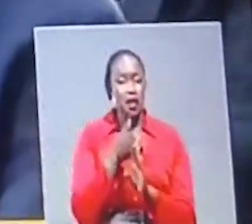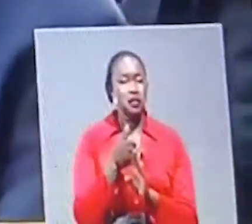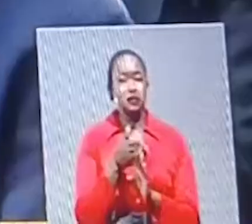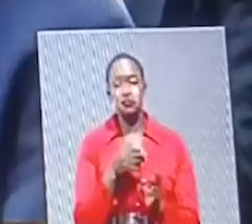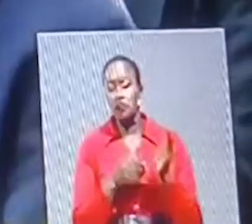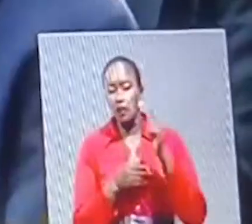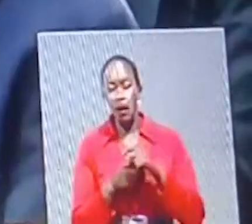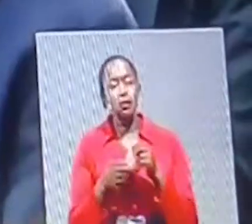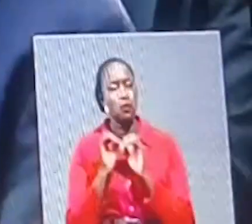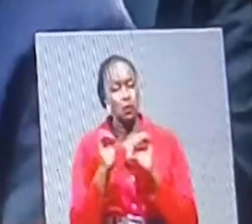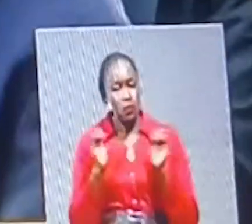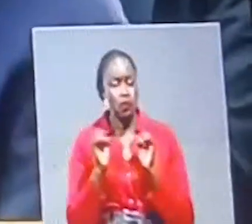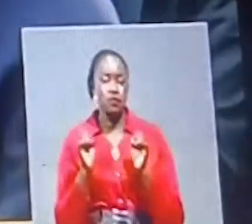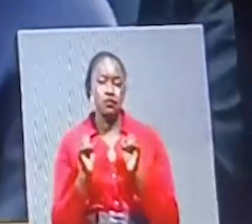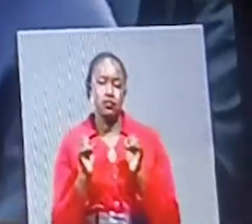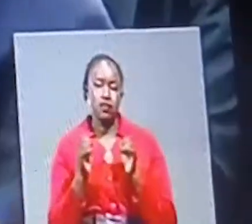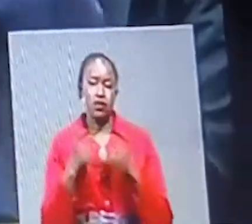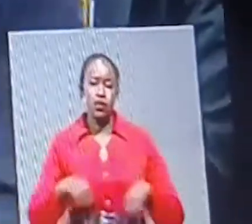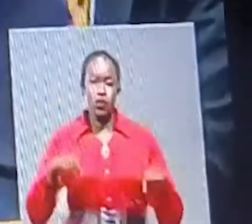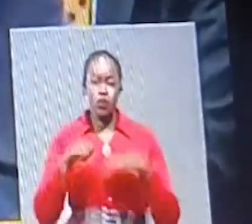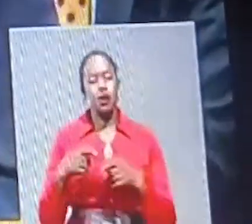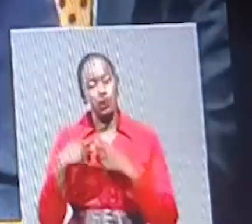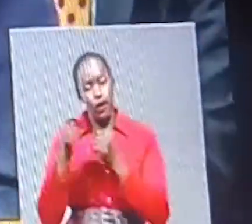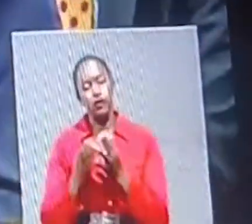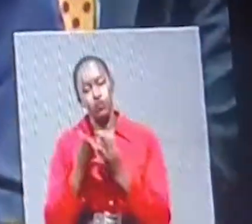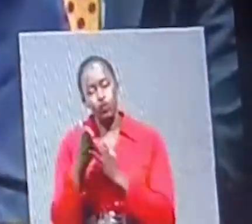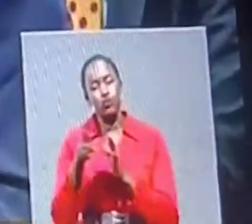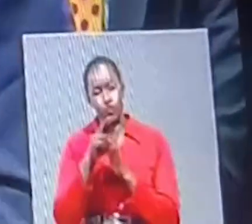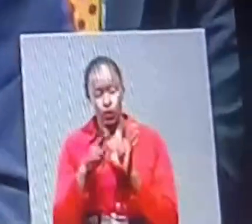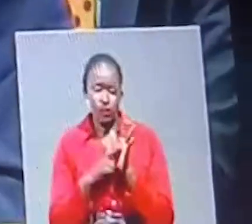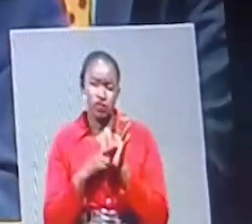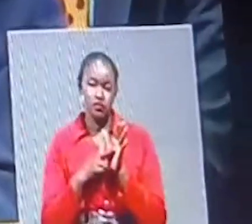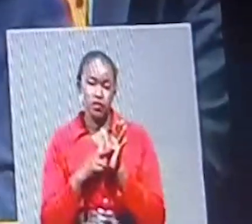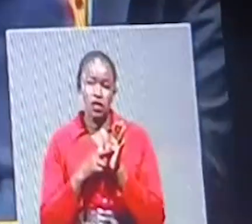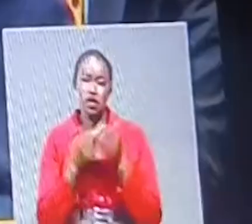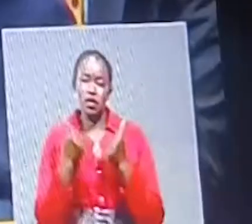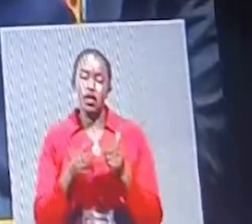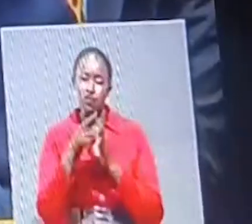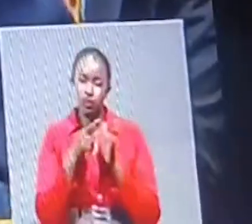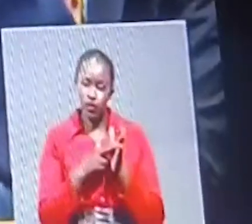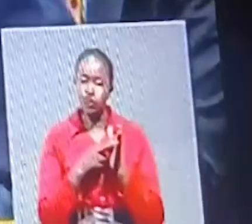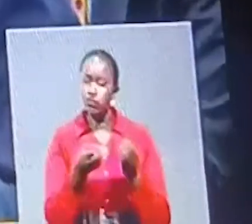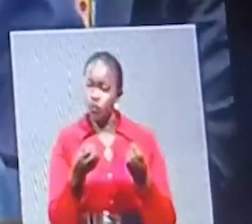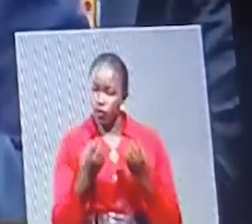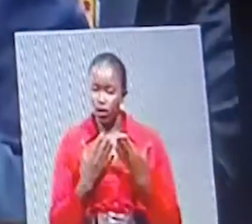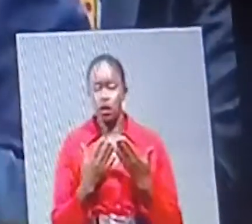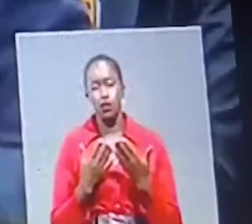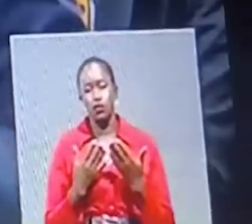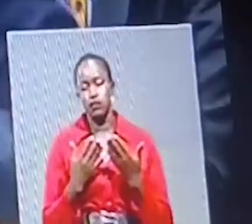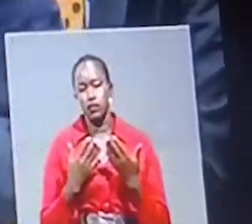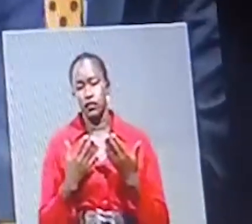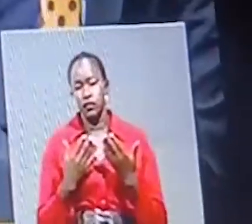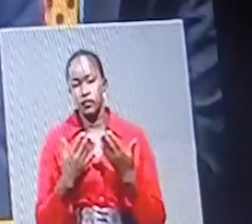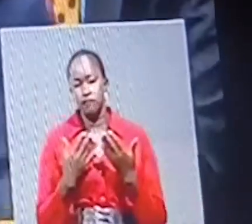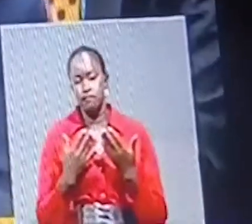Honourable Speaker and members, we went through the rules. And the rules provided us with